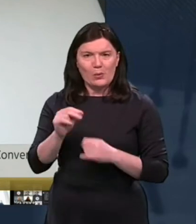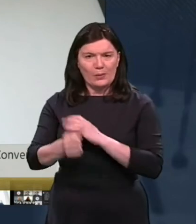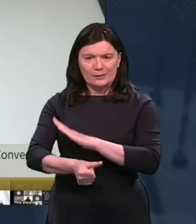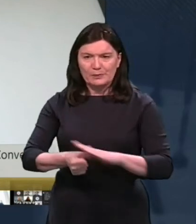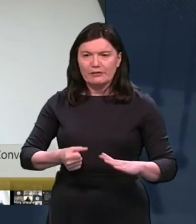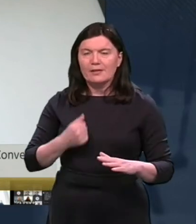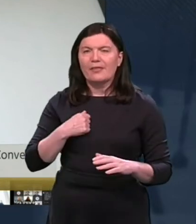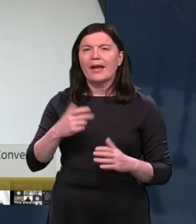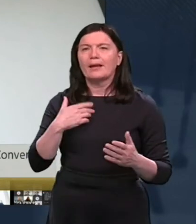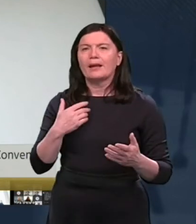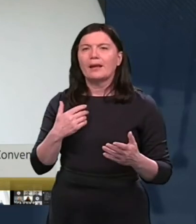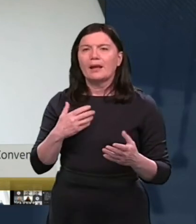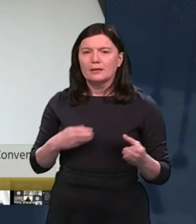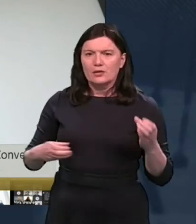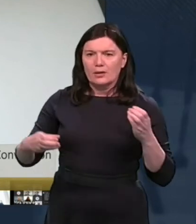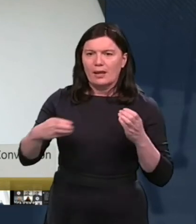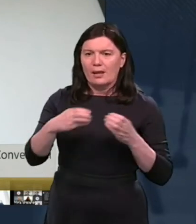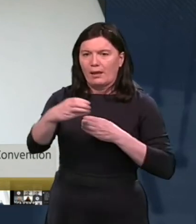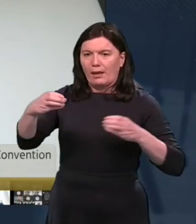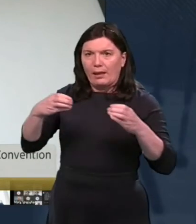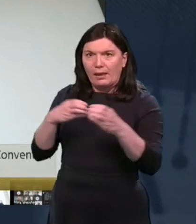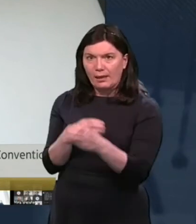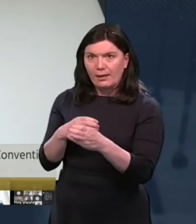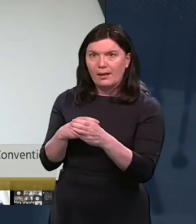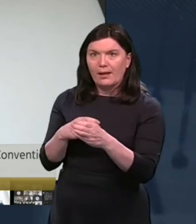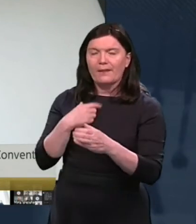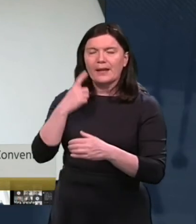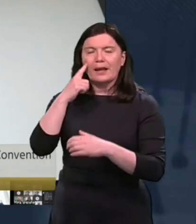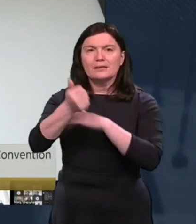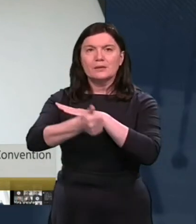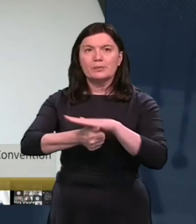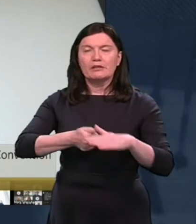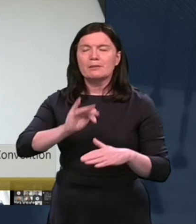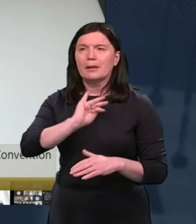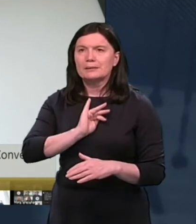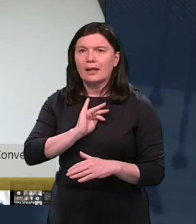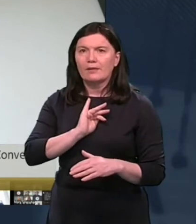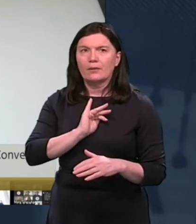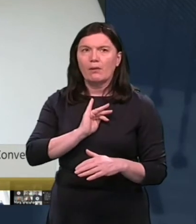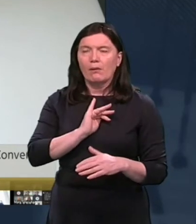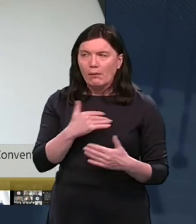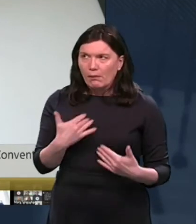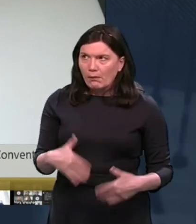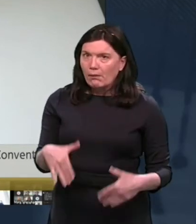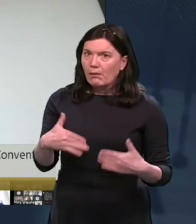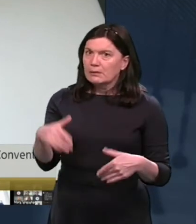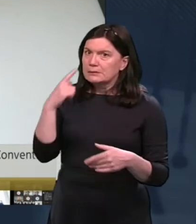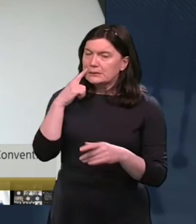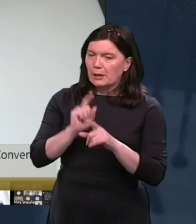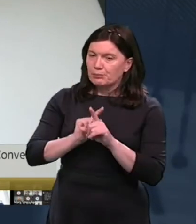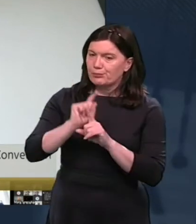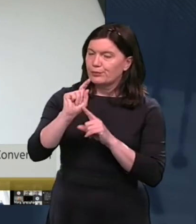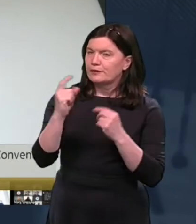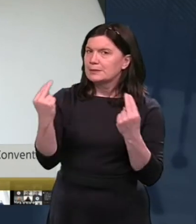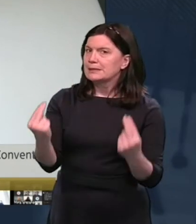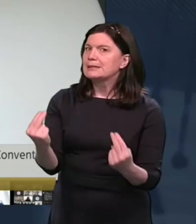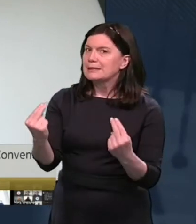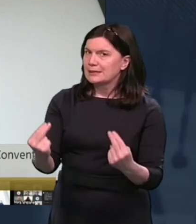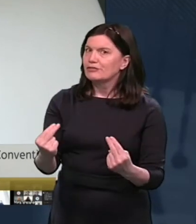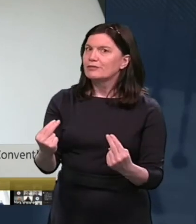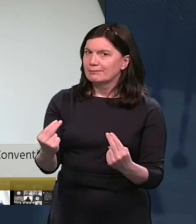it's incredible when I experience something like that in terms of the improvements that we really need in terms of our infrastructure, our basic